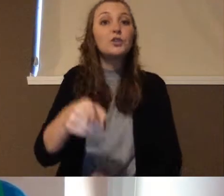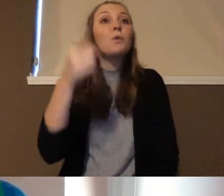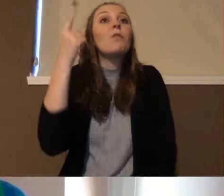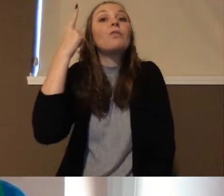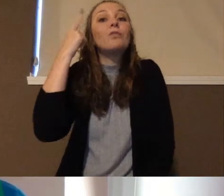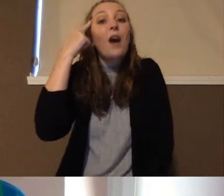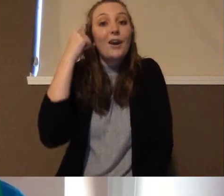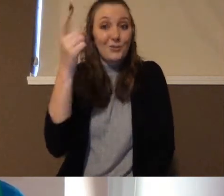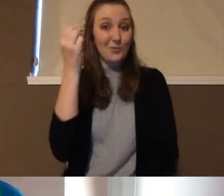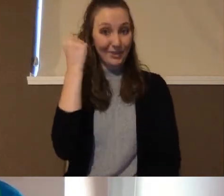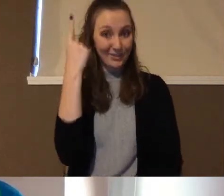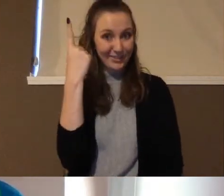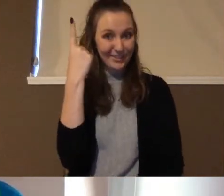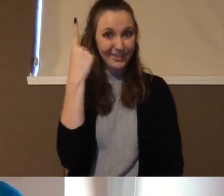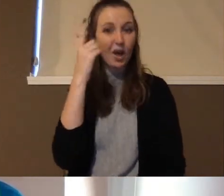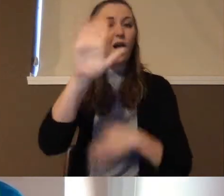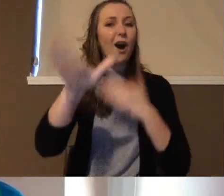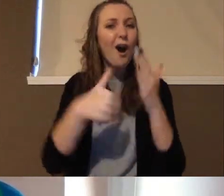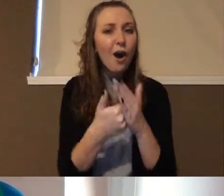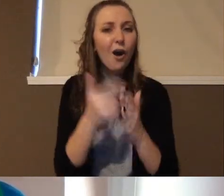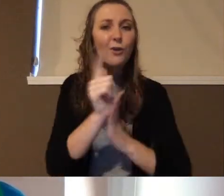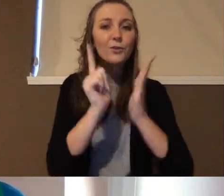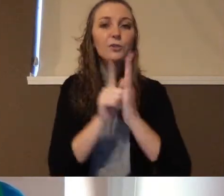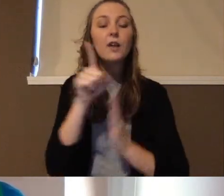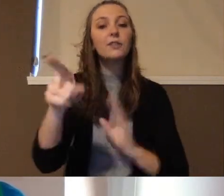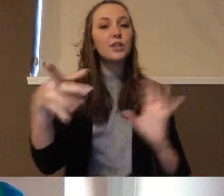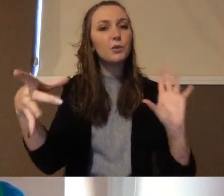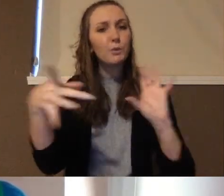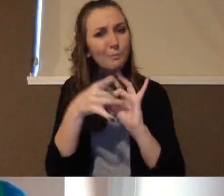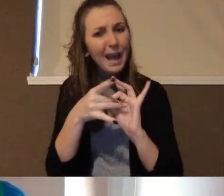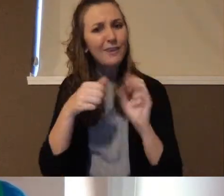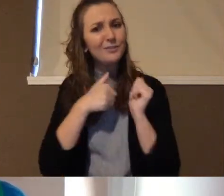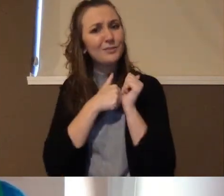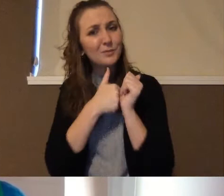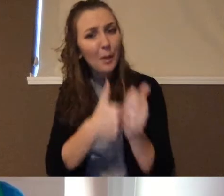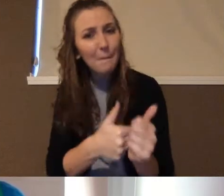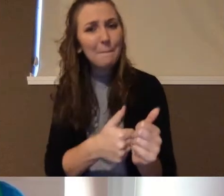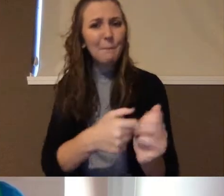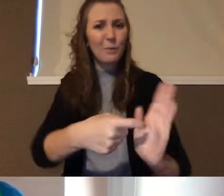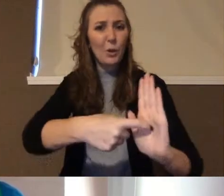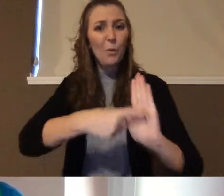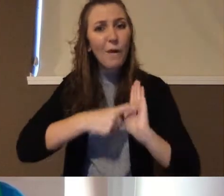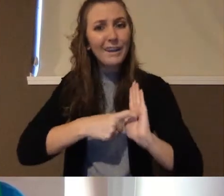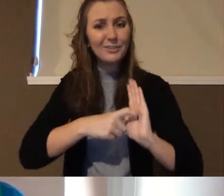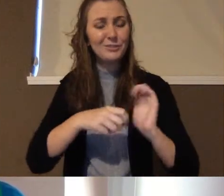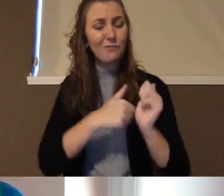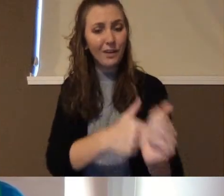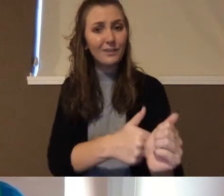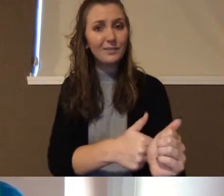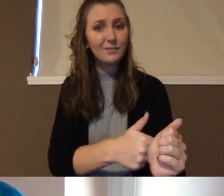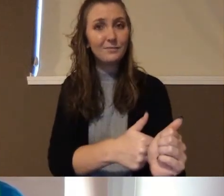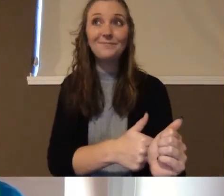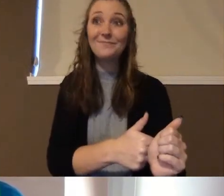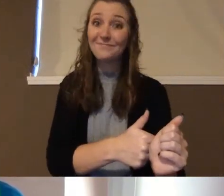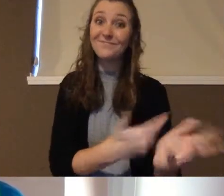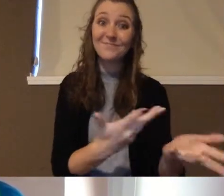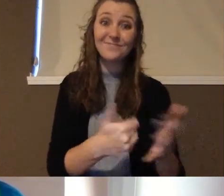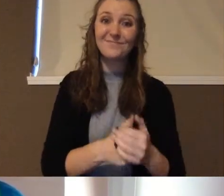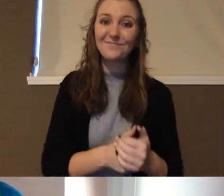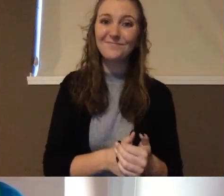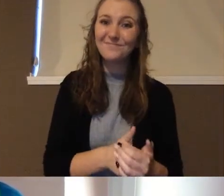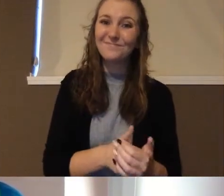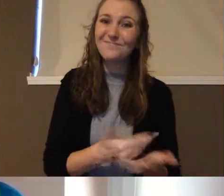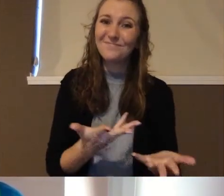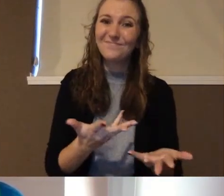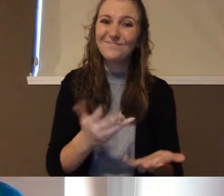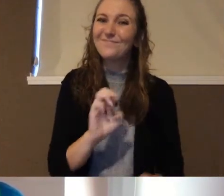were bound to as if your life depended on it? Well, I'm here to give you a new